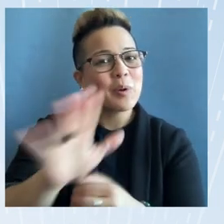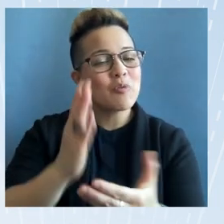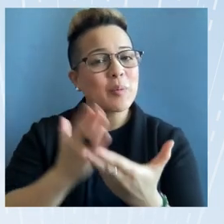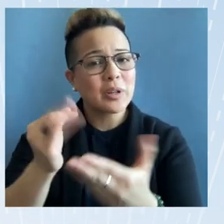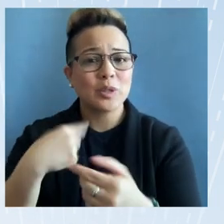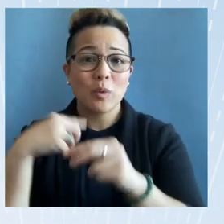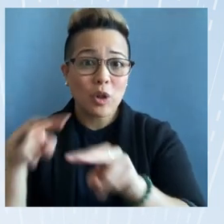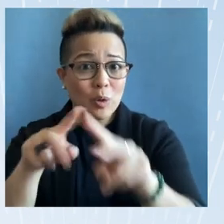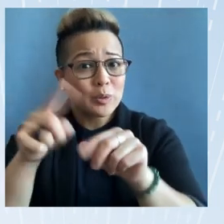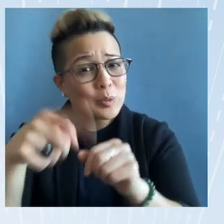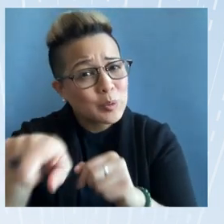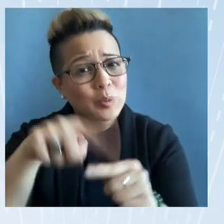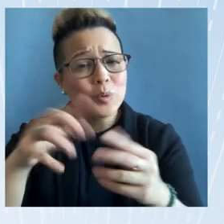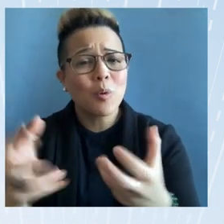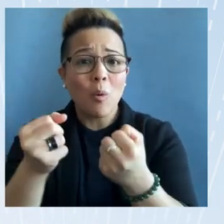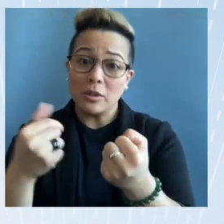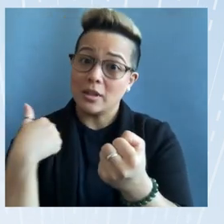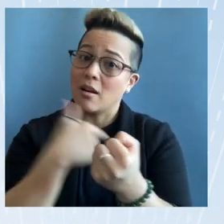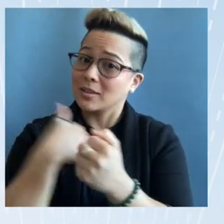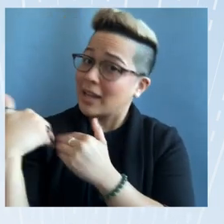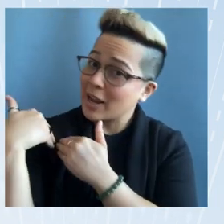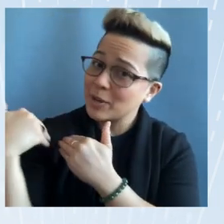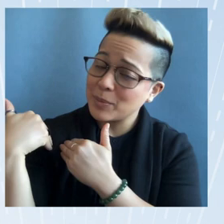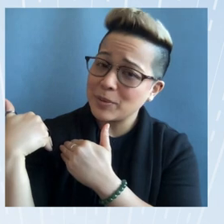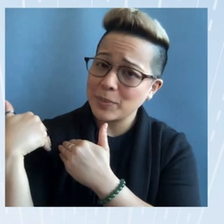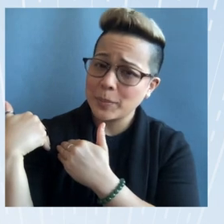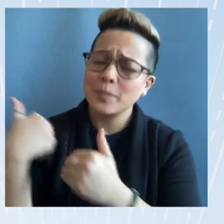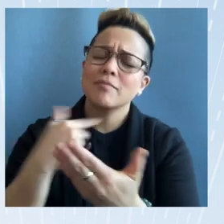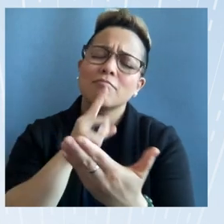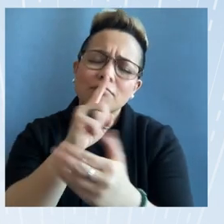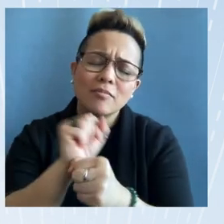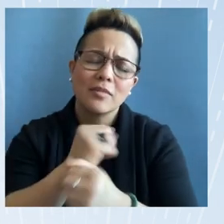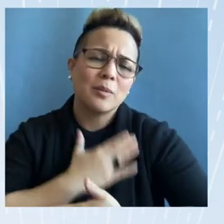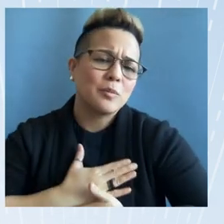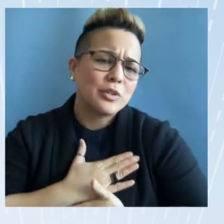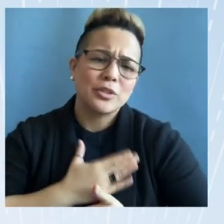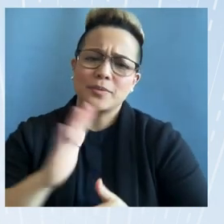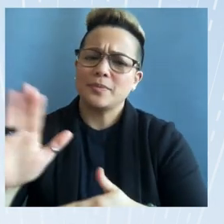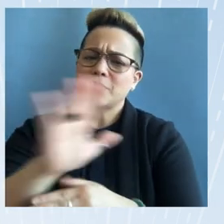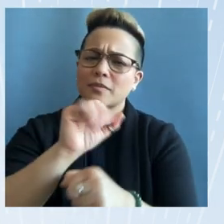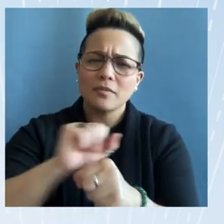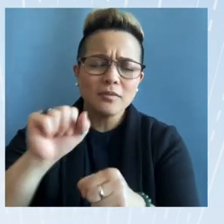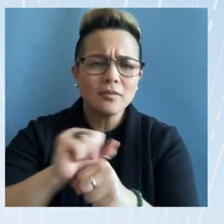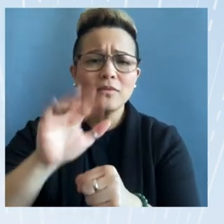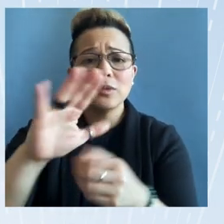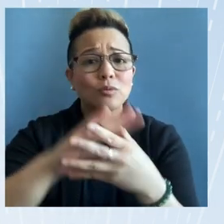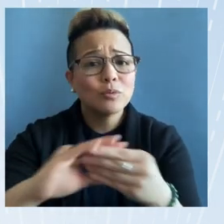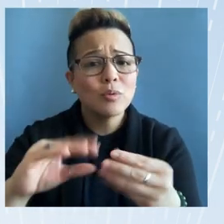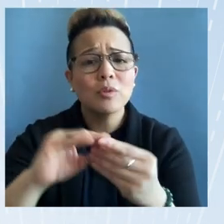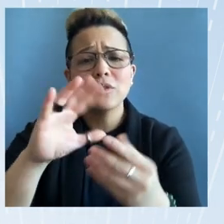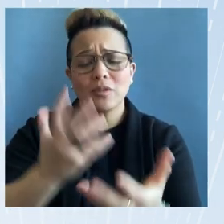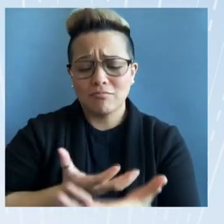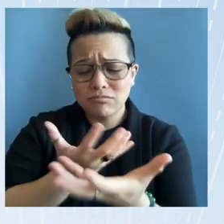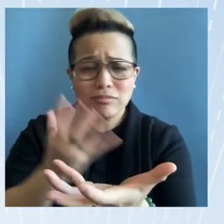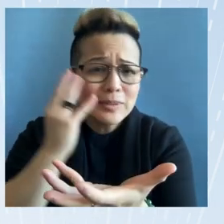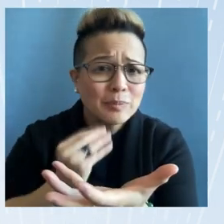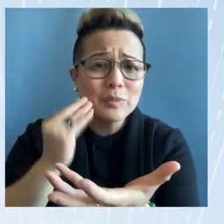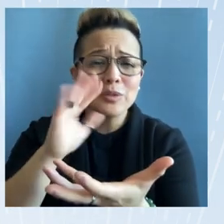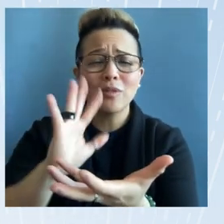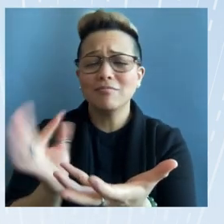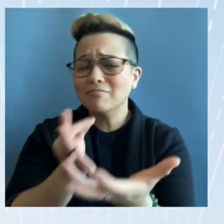hold us accountable. We truly appreciate you for lending your stories, experiences, and